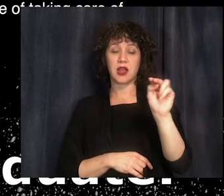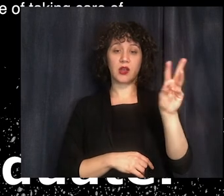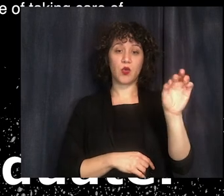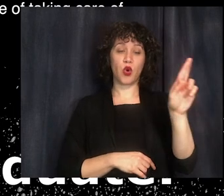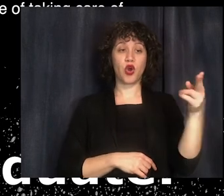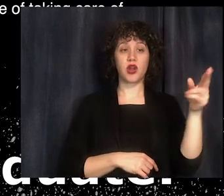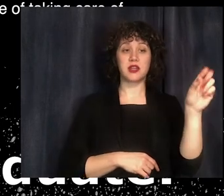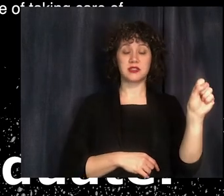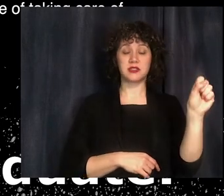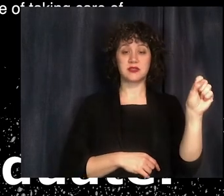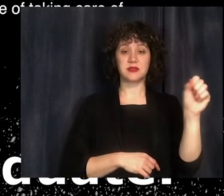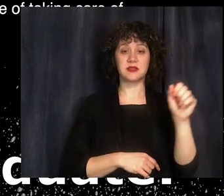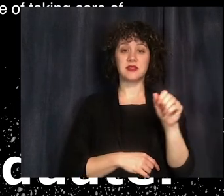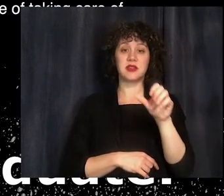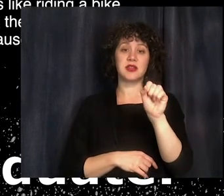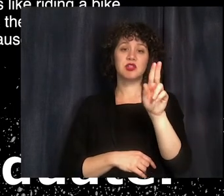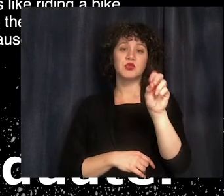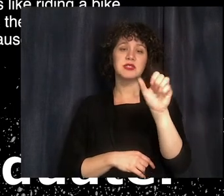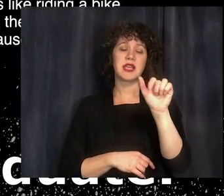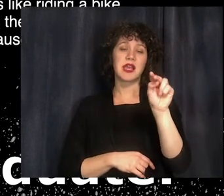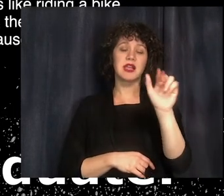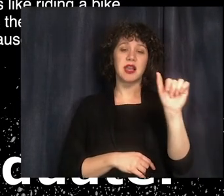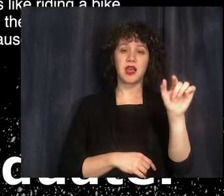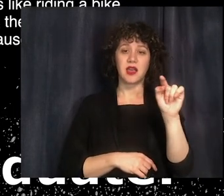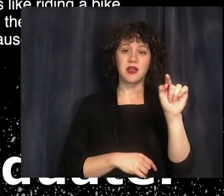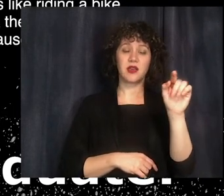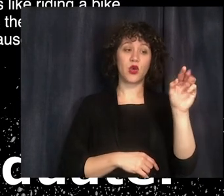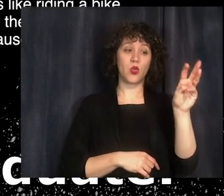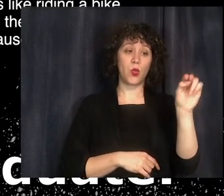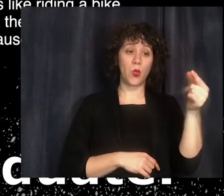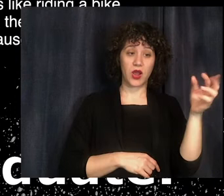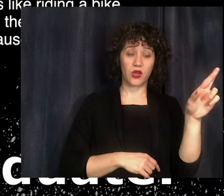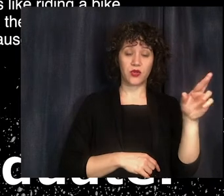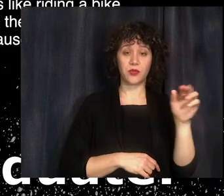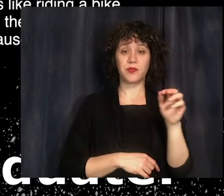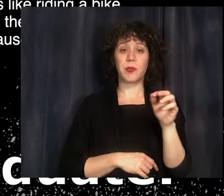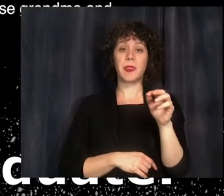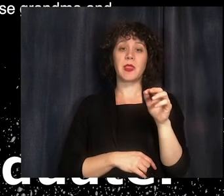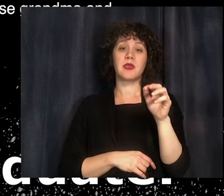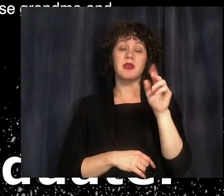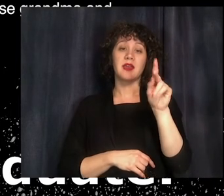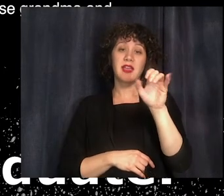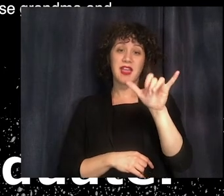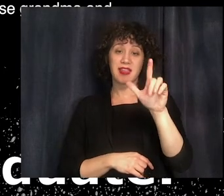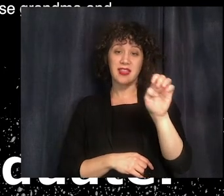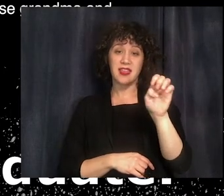Susanna Winger, Callie Wertman.